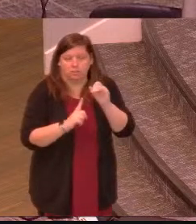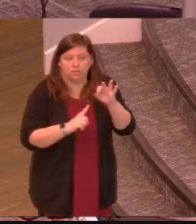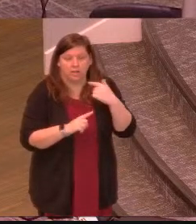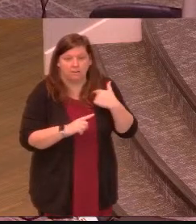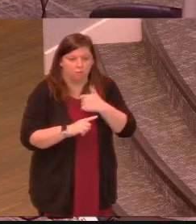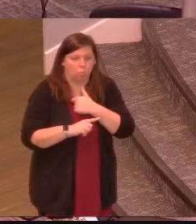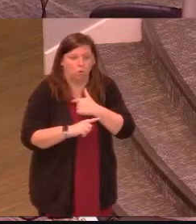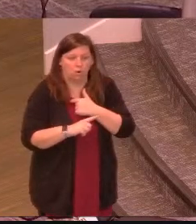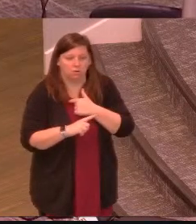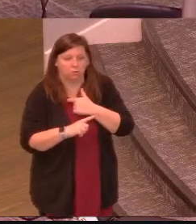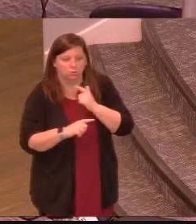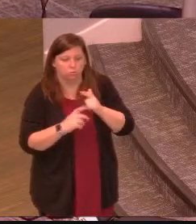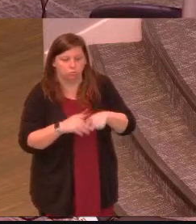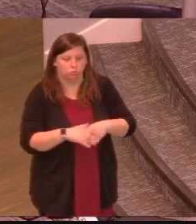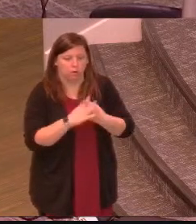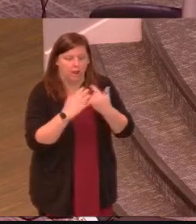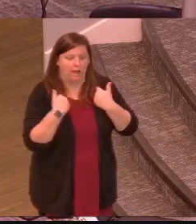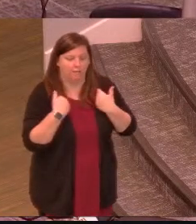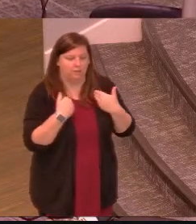engage them more.